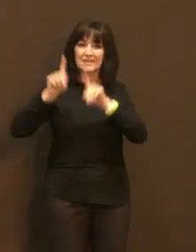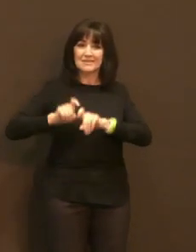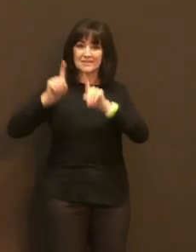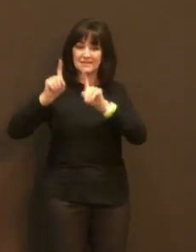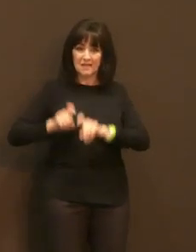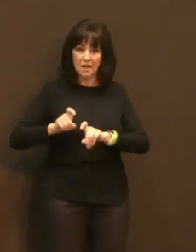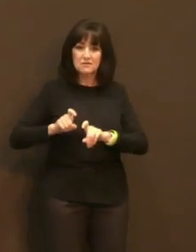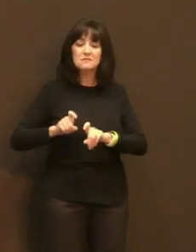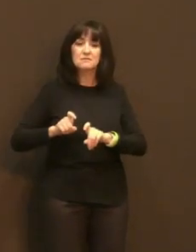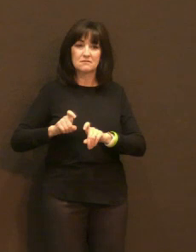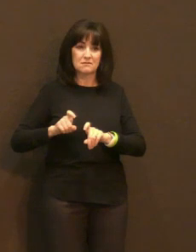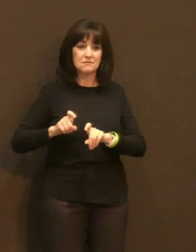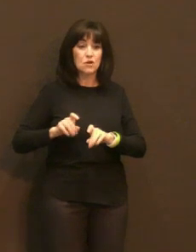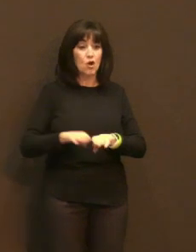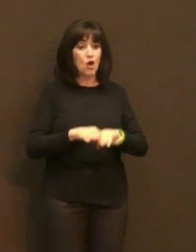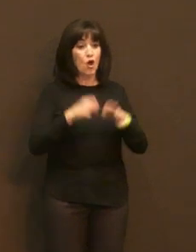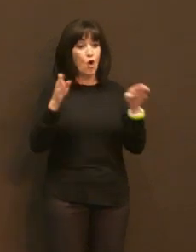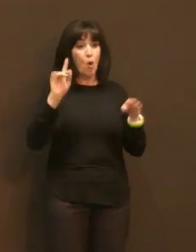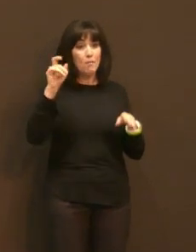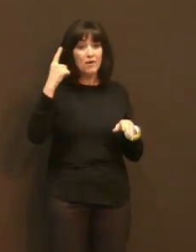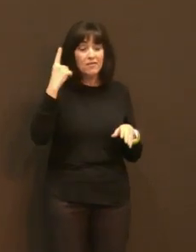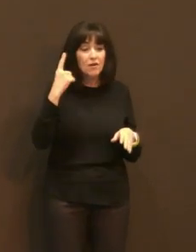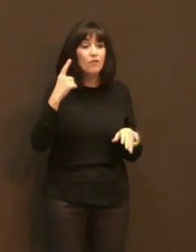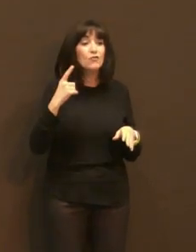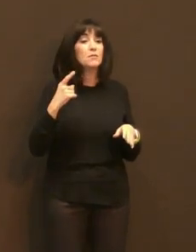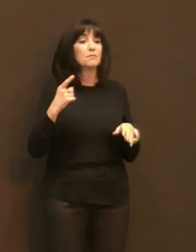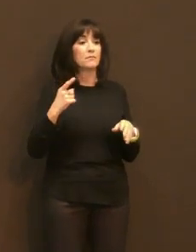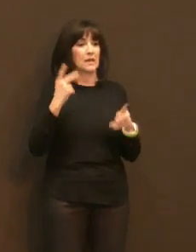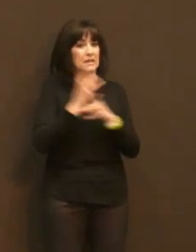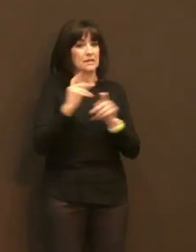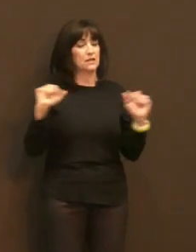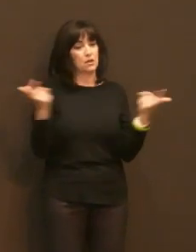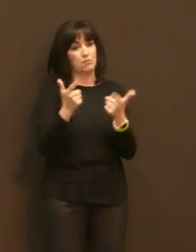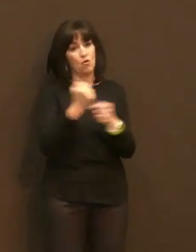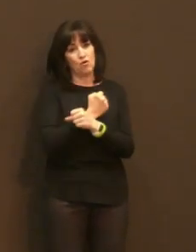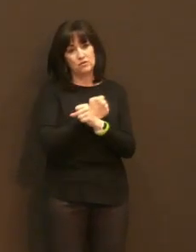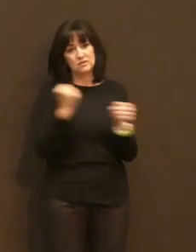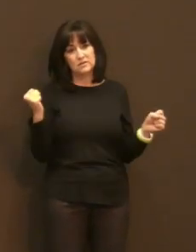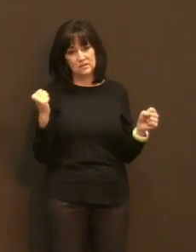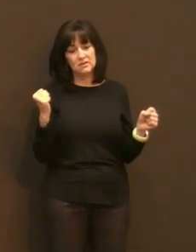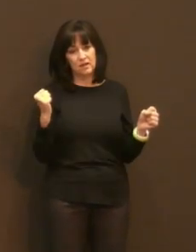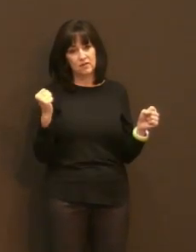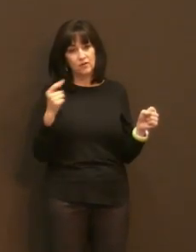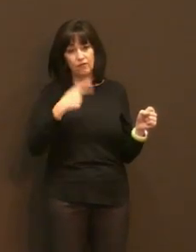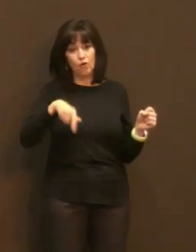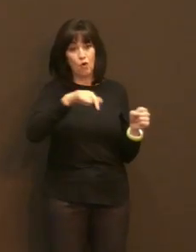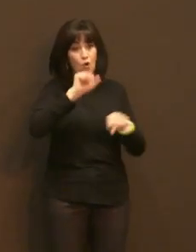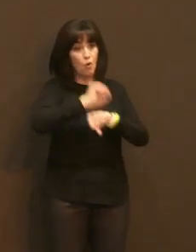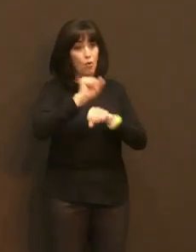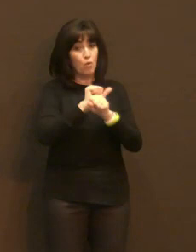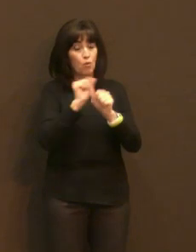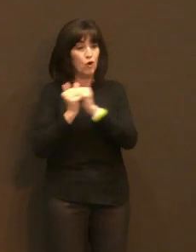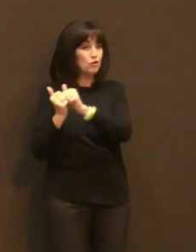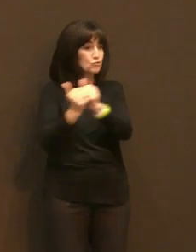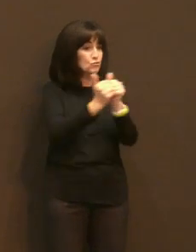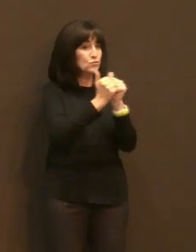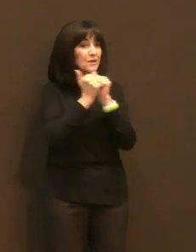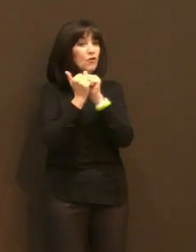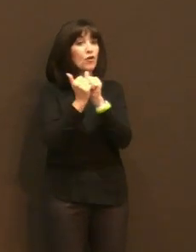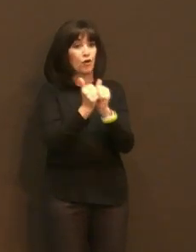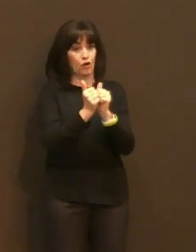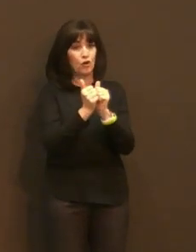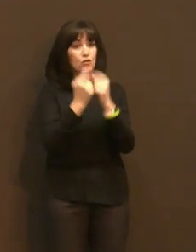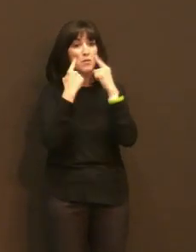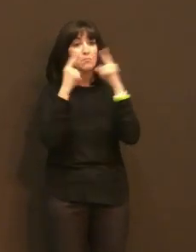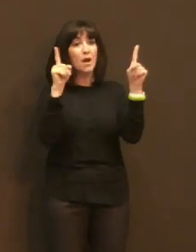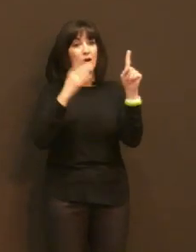everybody safe, and that everybody works with us as we move to that ultimate goal, where we can start turning